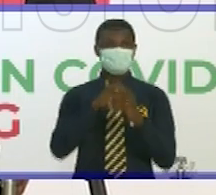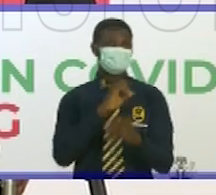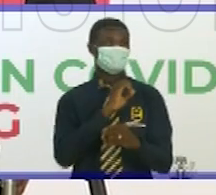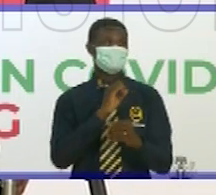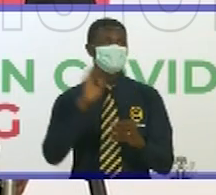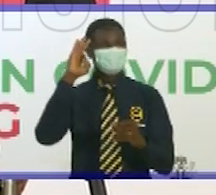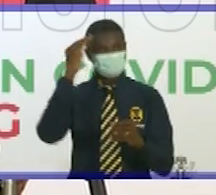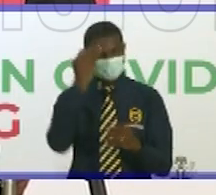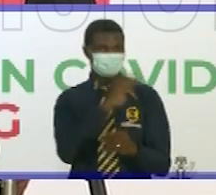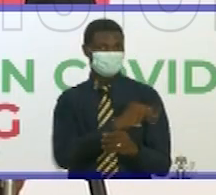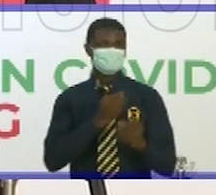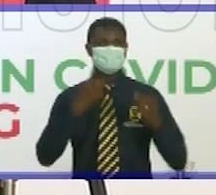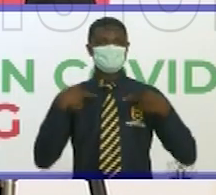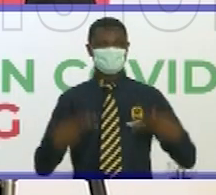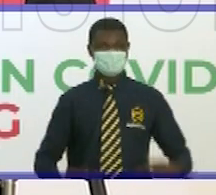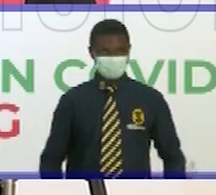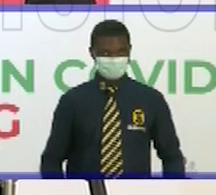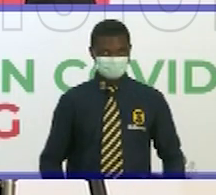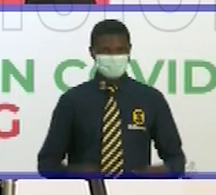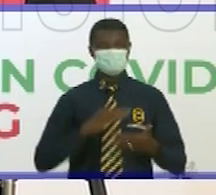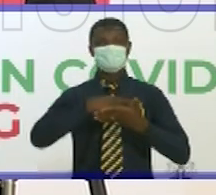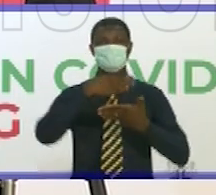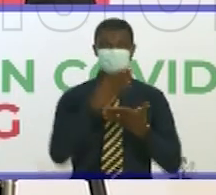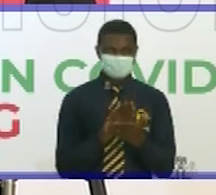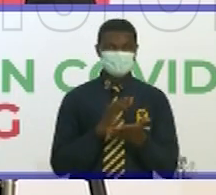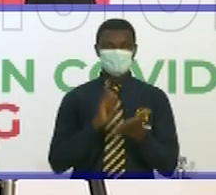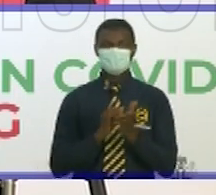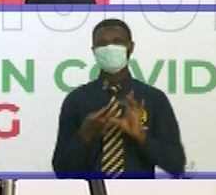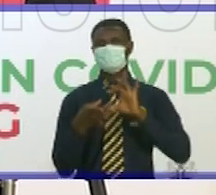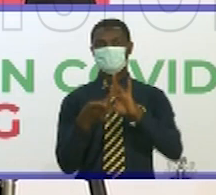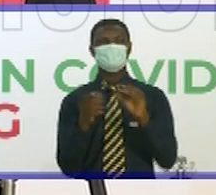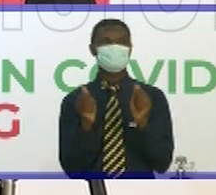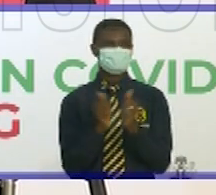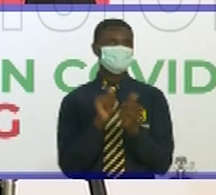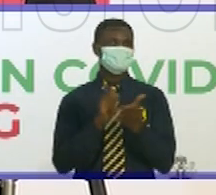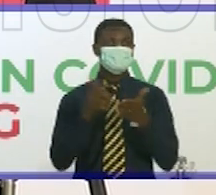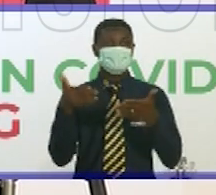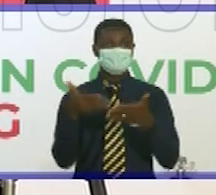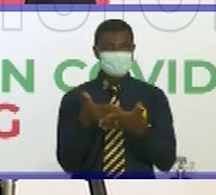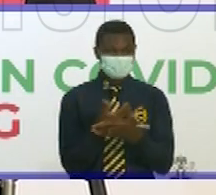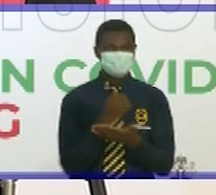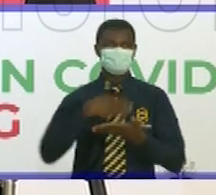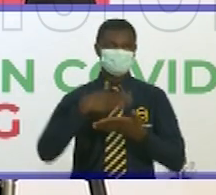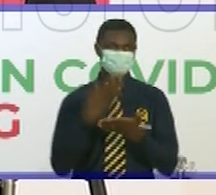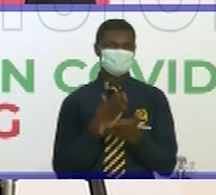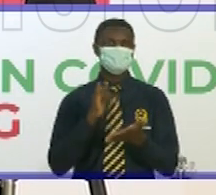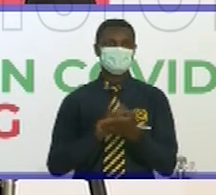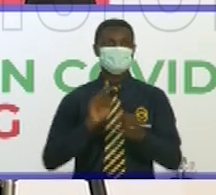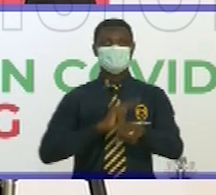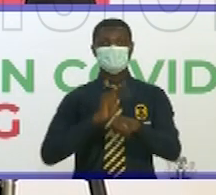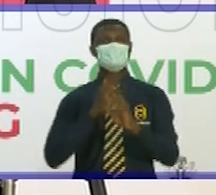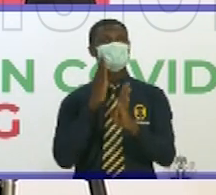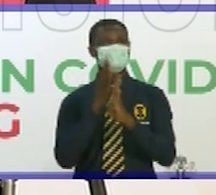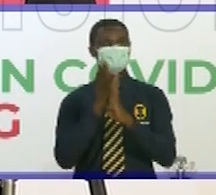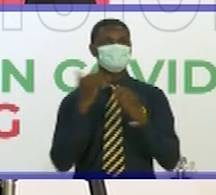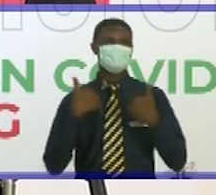health infrastructure budget. So it is linked to the new budget that the National Assembly has passed. And as far as I know, no